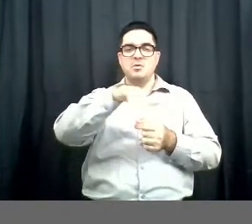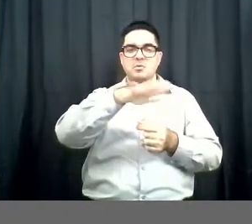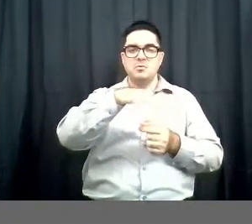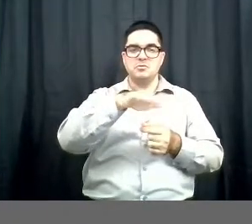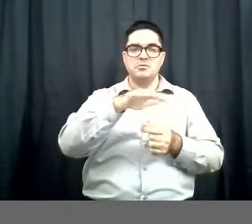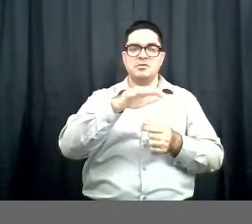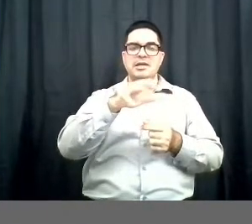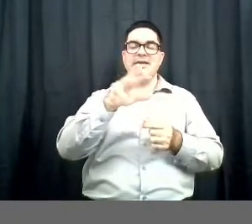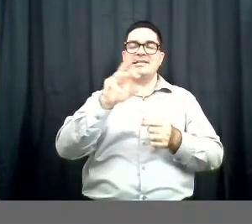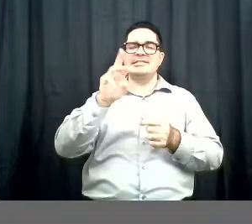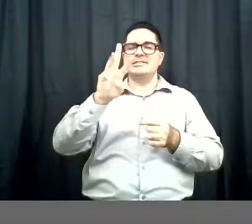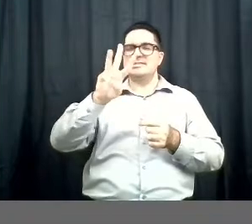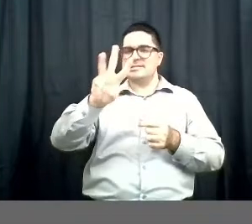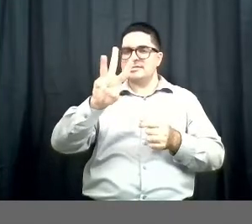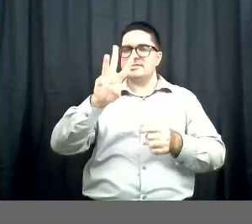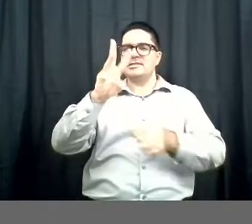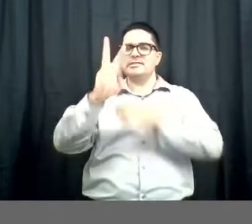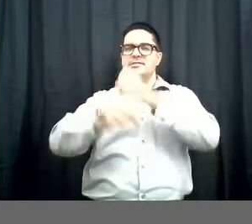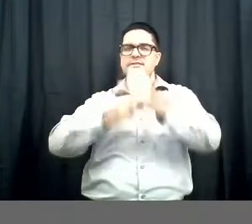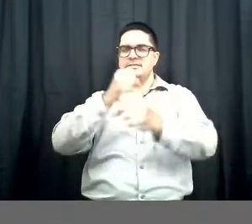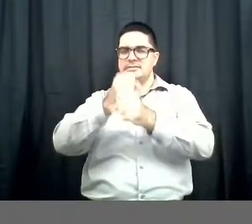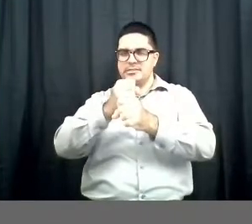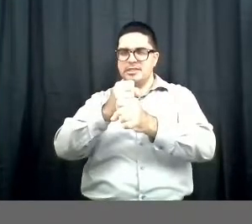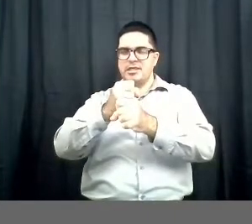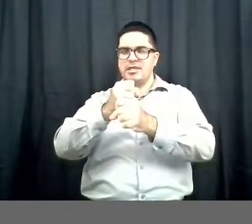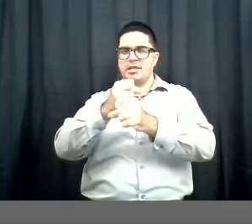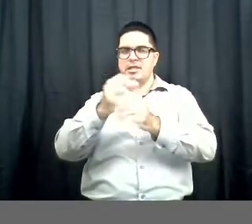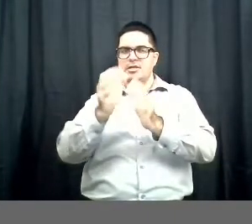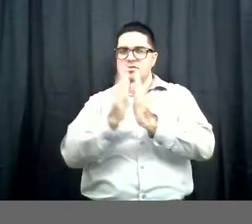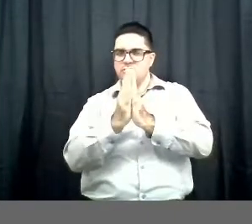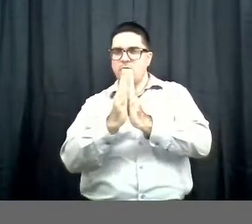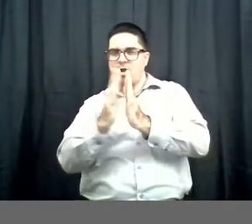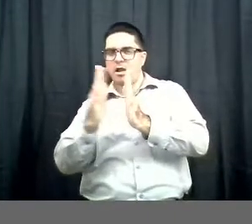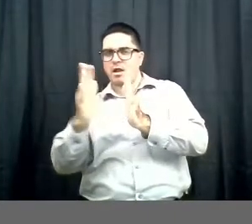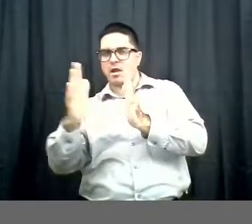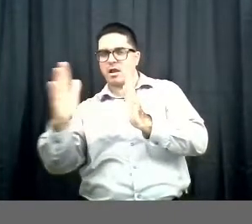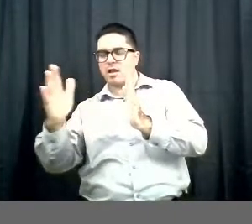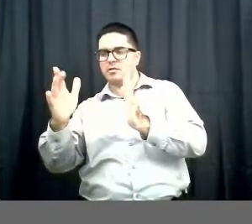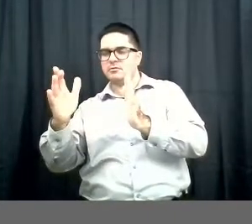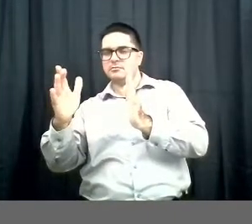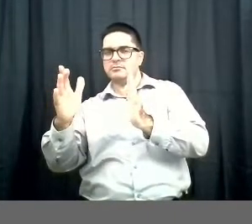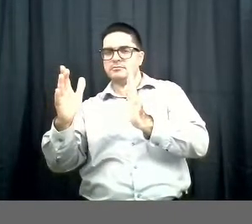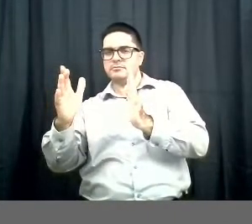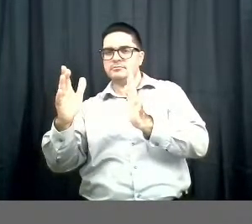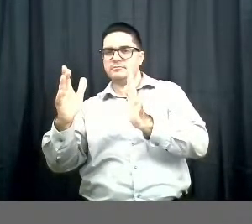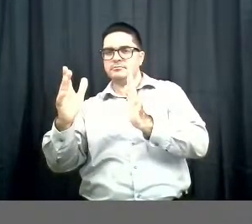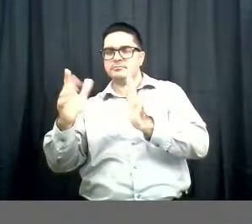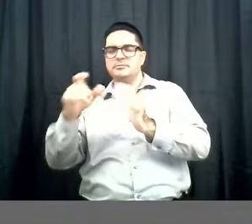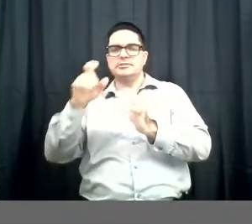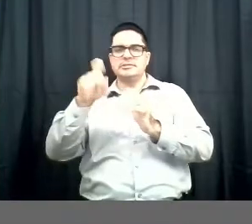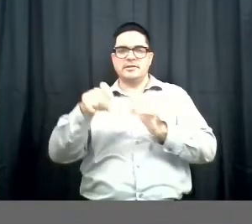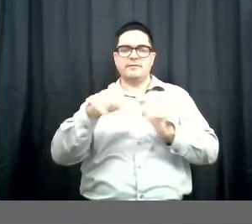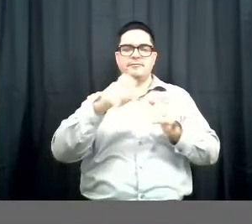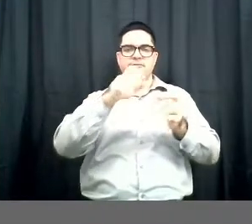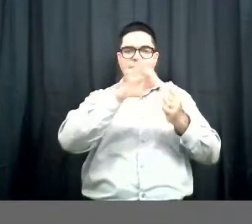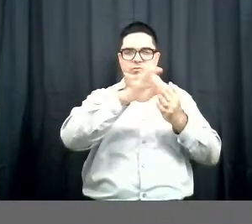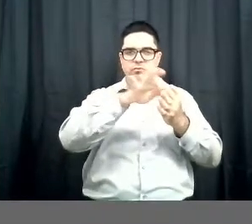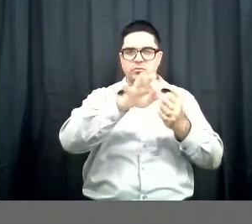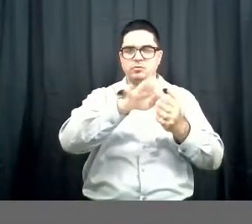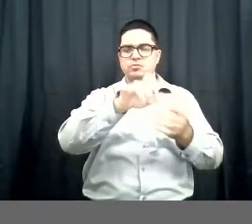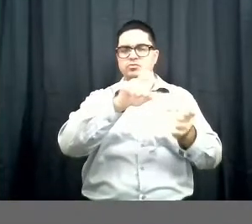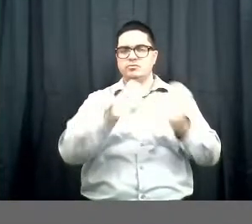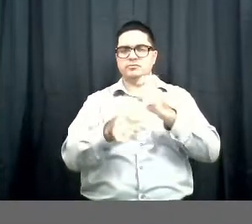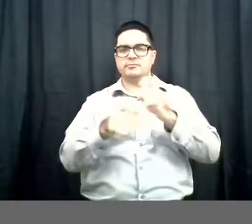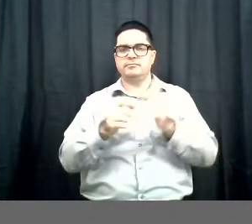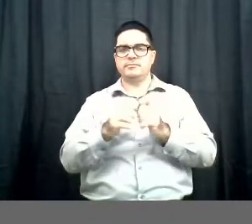of additional payments before they were expected to retire, absent Act 80. Given that Act 80 pays 50% of